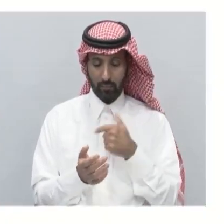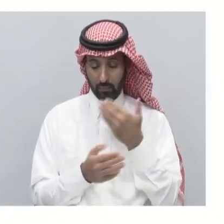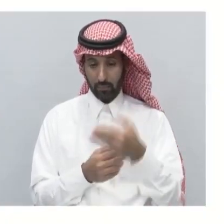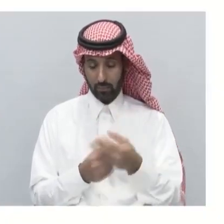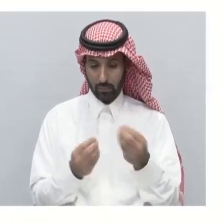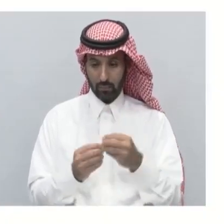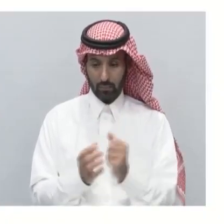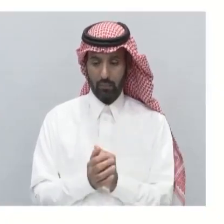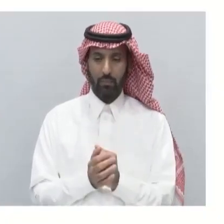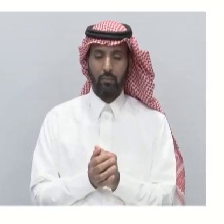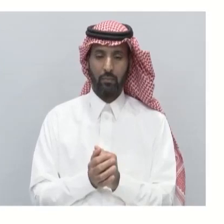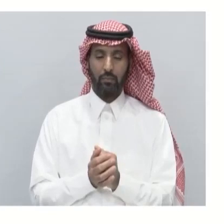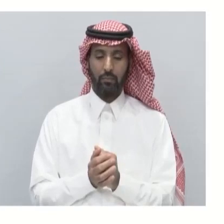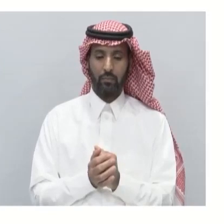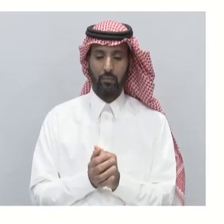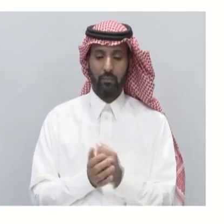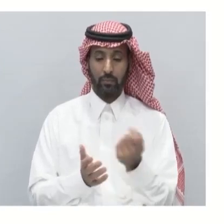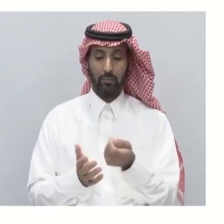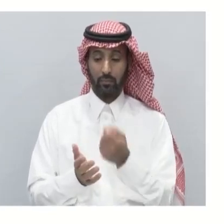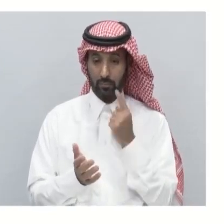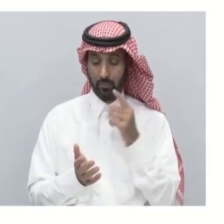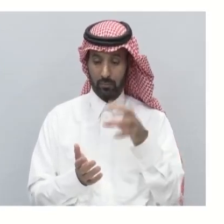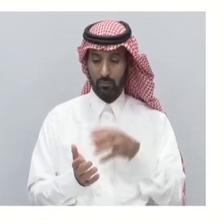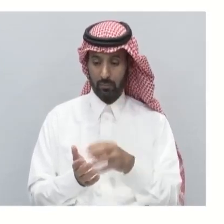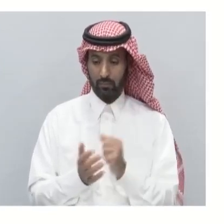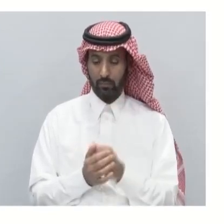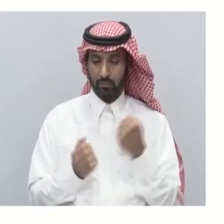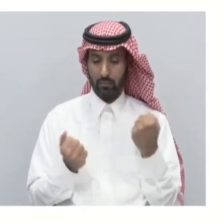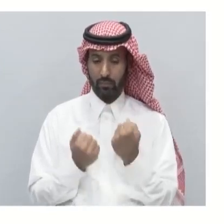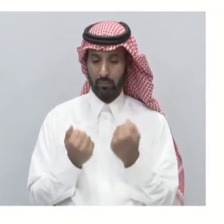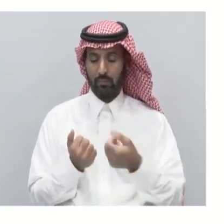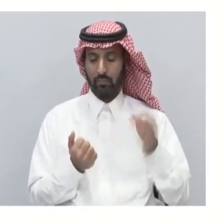using while you are writing the paragraph in exercise N.